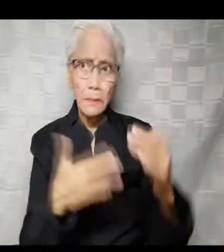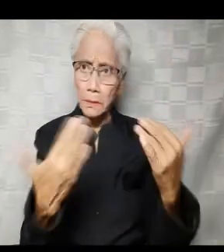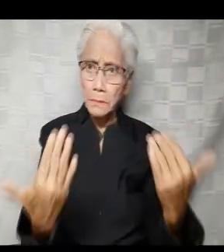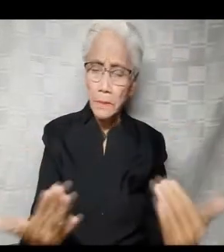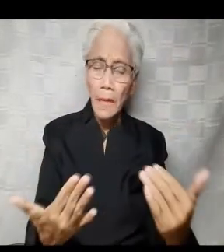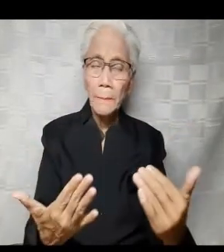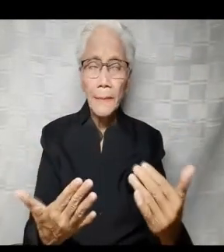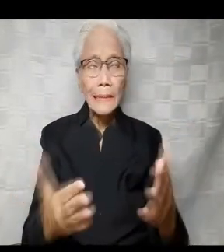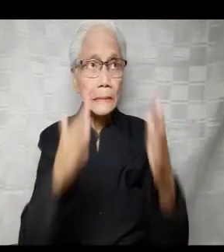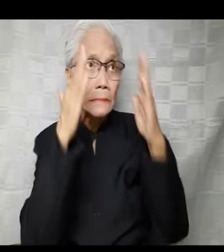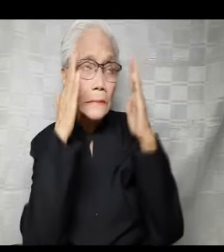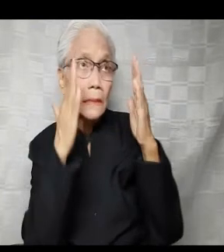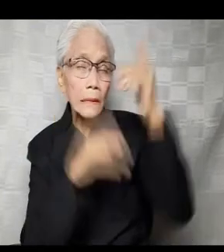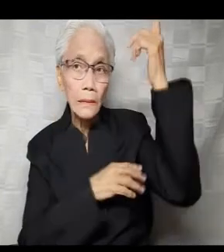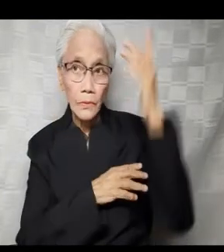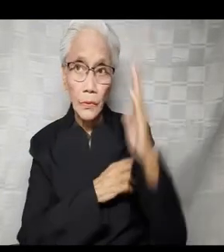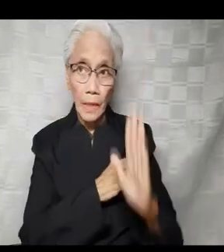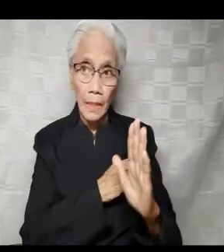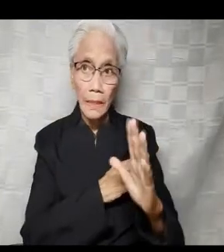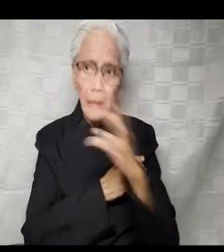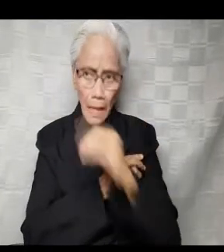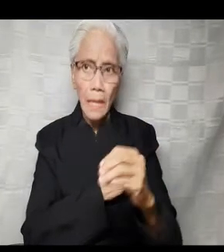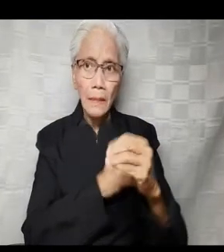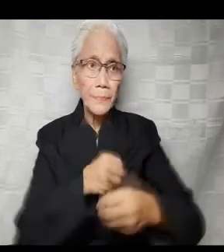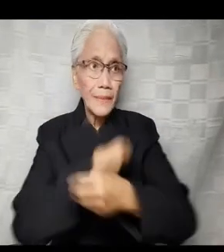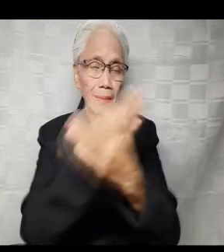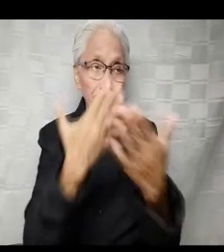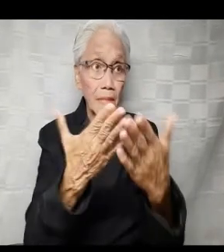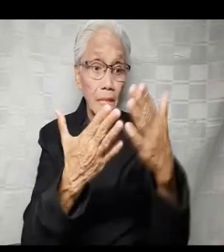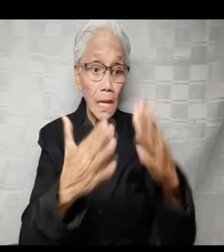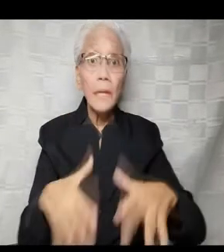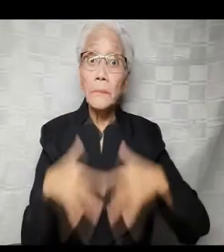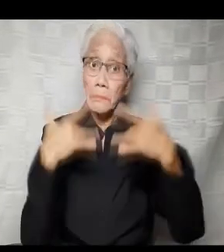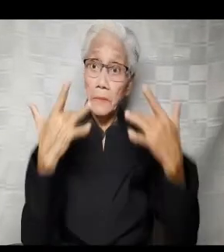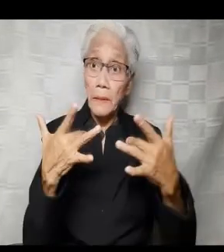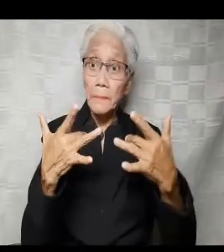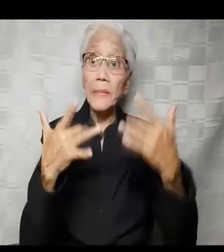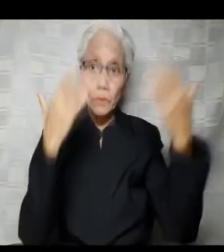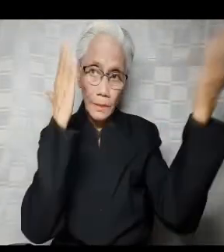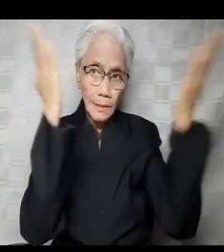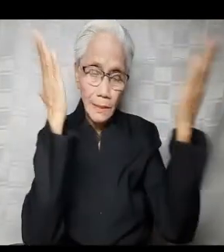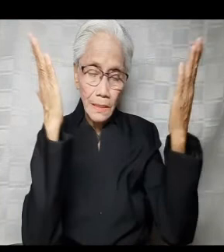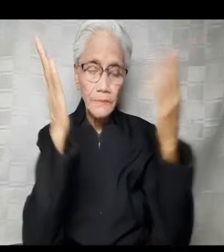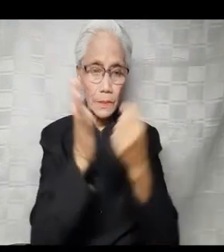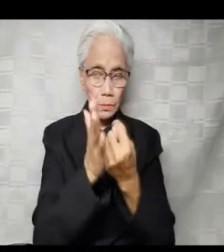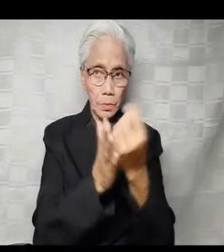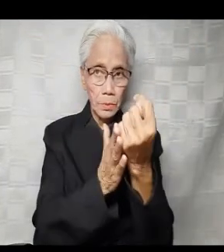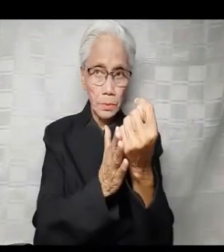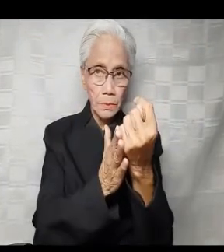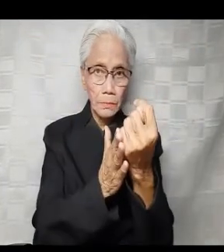and being accountable primarily to God, and living our lives always